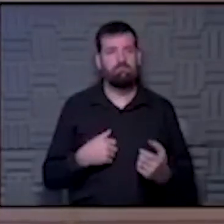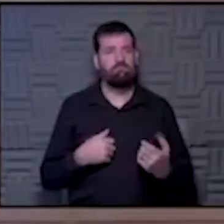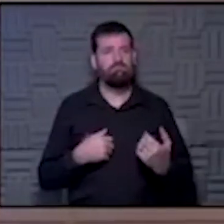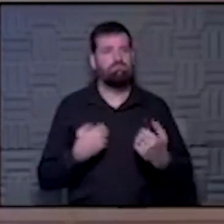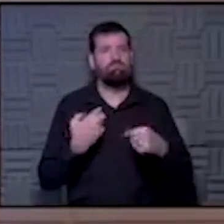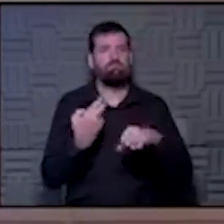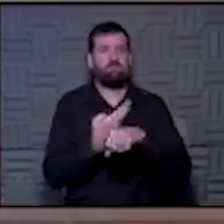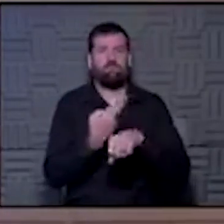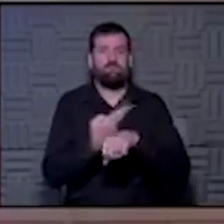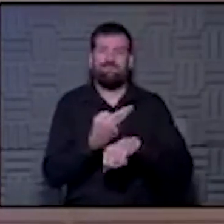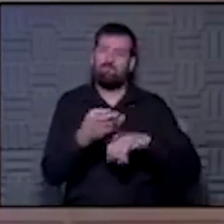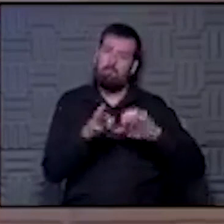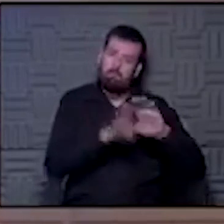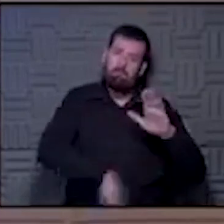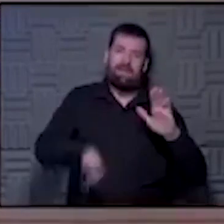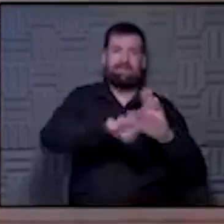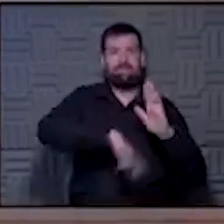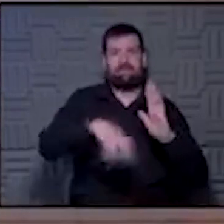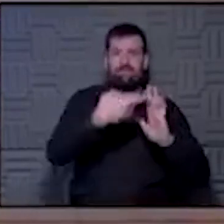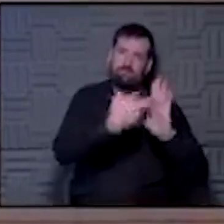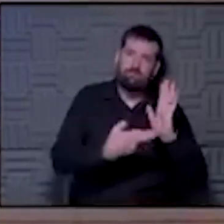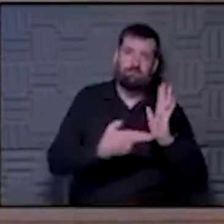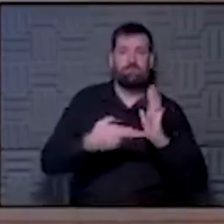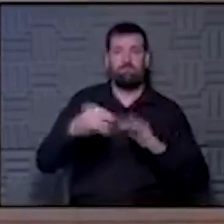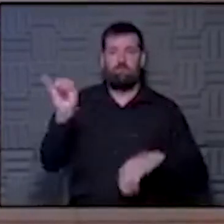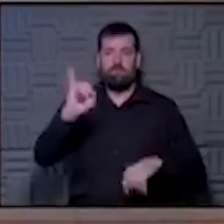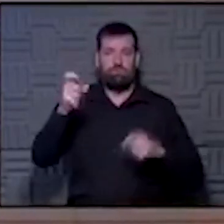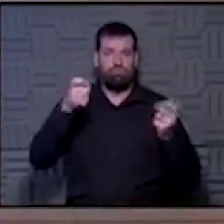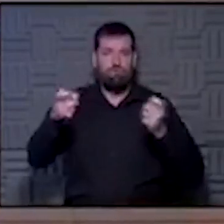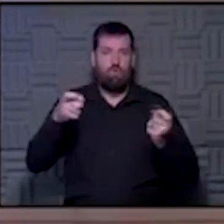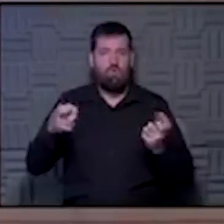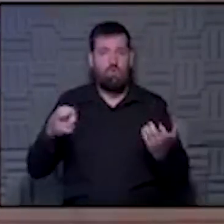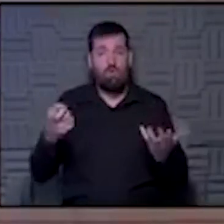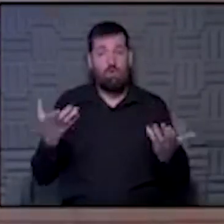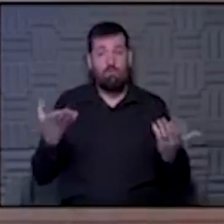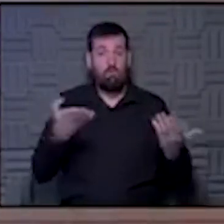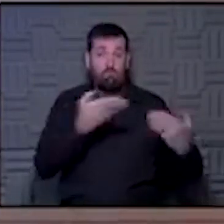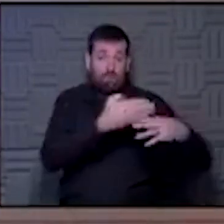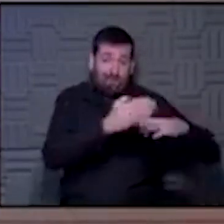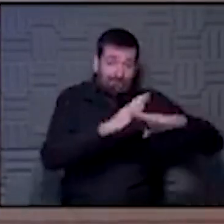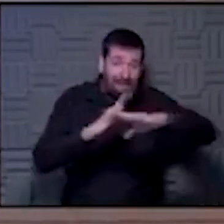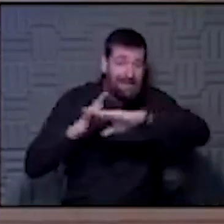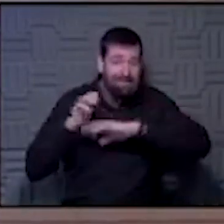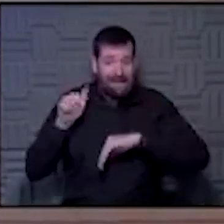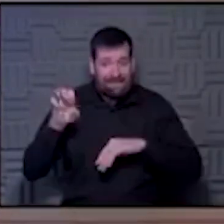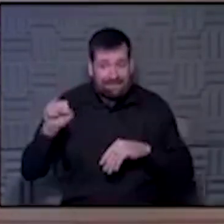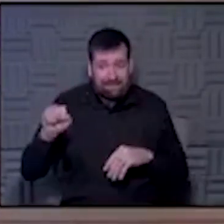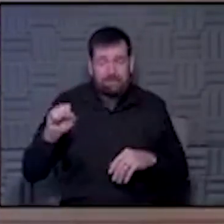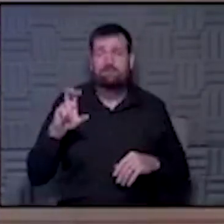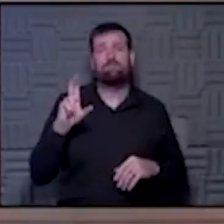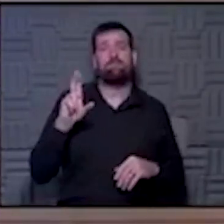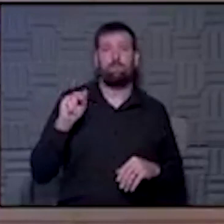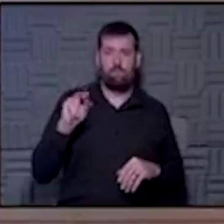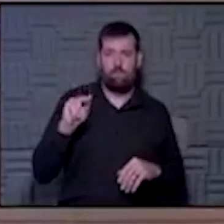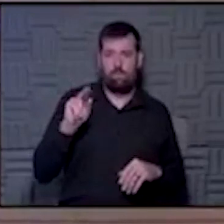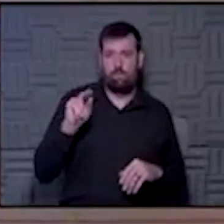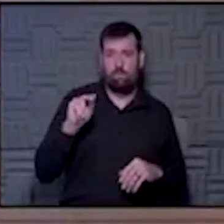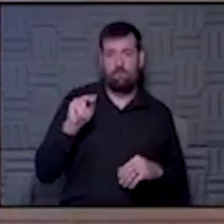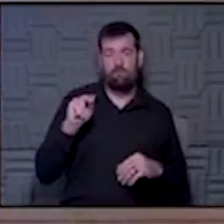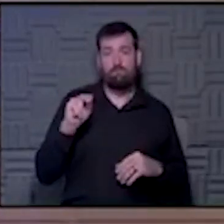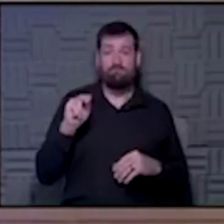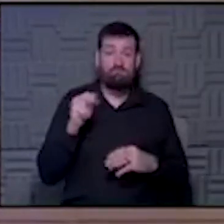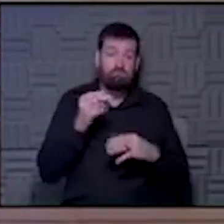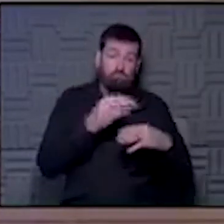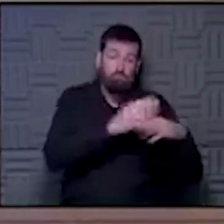basic tenets of infection control has been shown not necessarily to prevent cases from coming in or even to prevent a